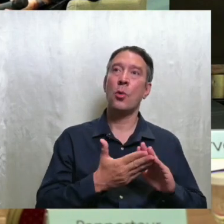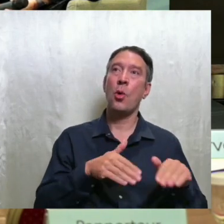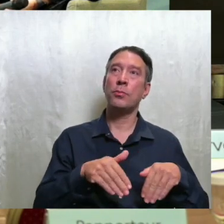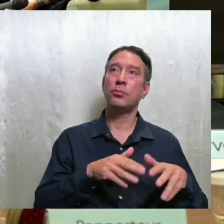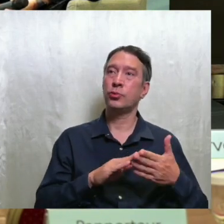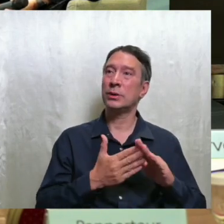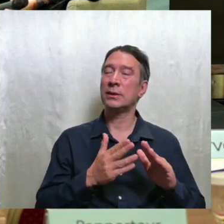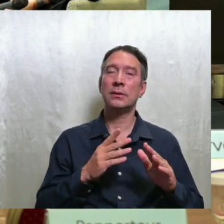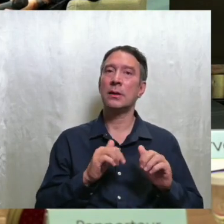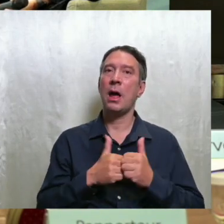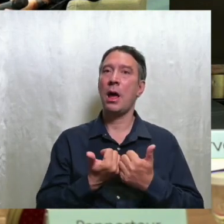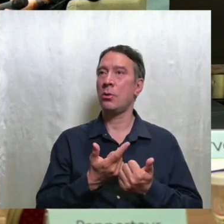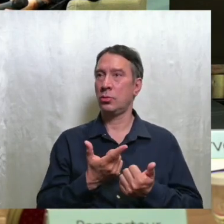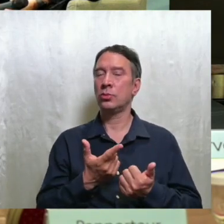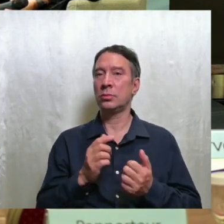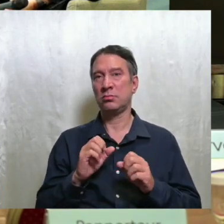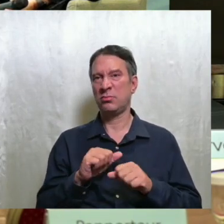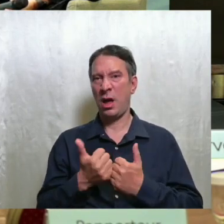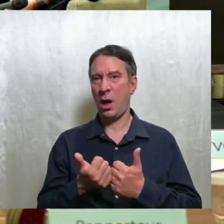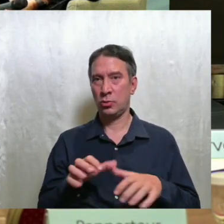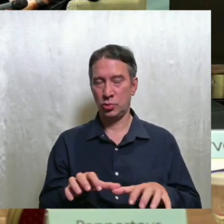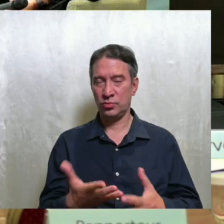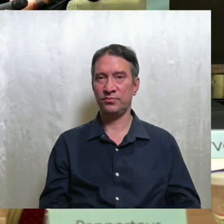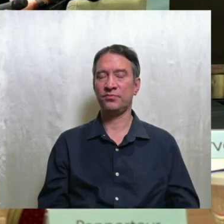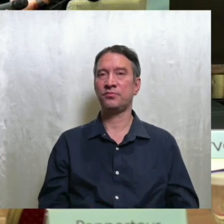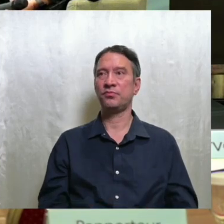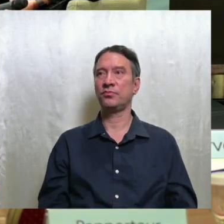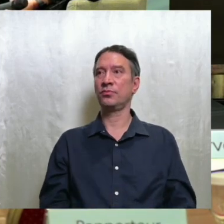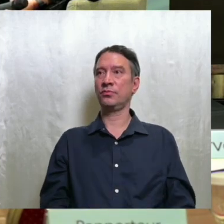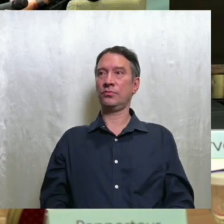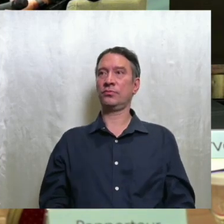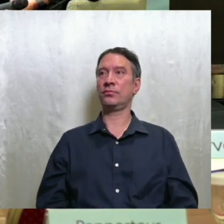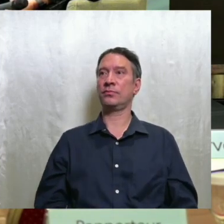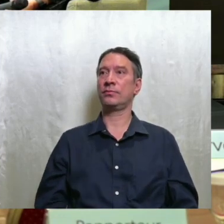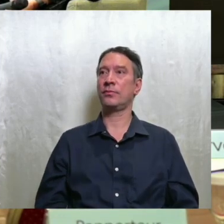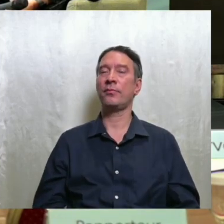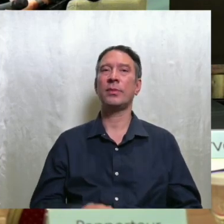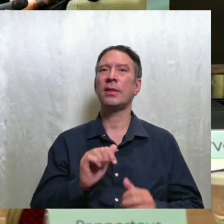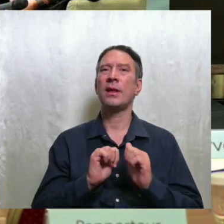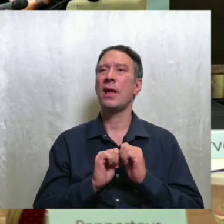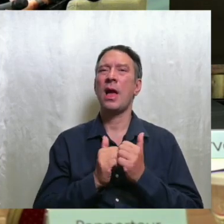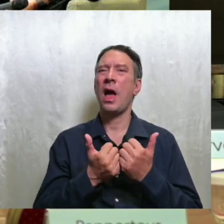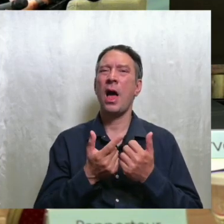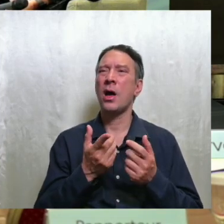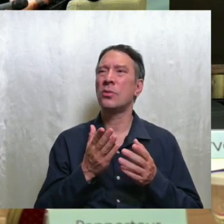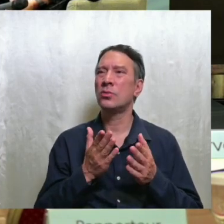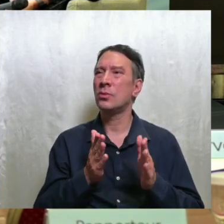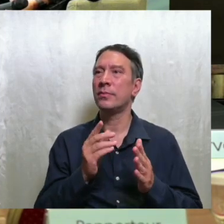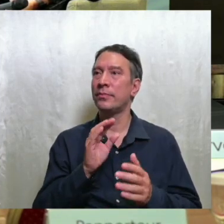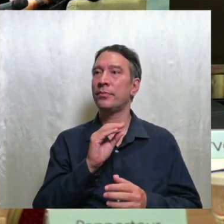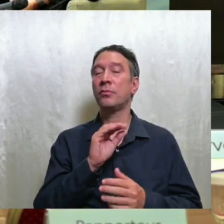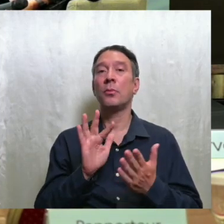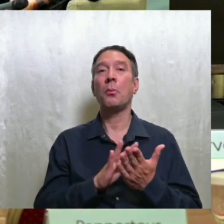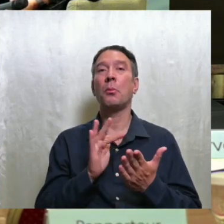like the shameless plug you put out here for us to stop doom scrolling. But yeah, with that in mind, how would you approach